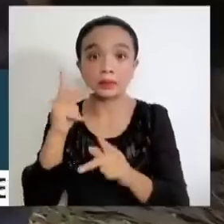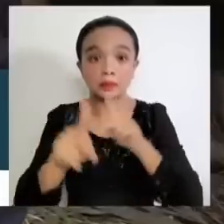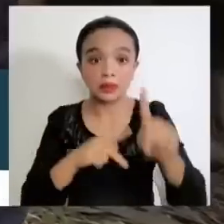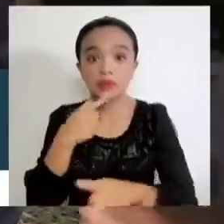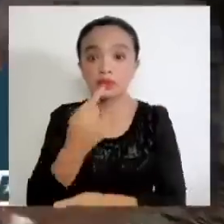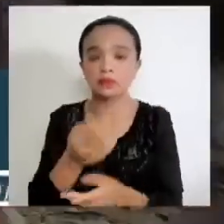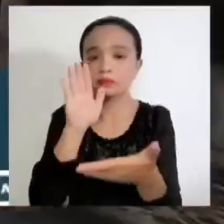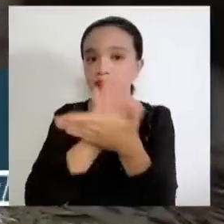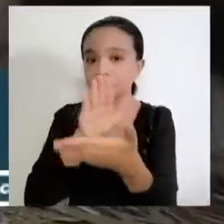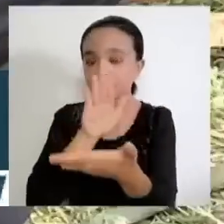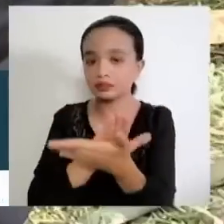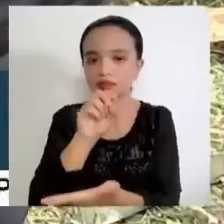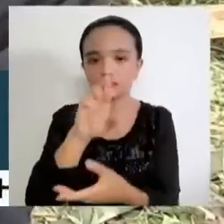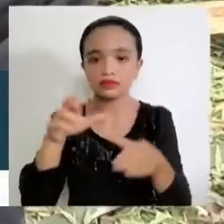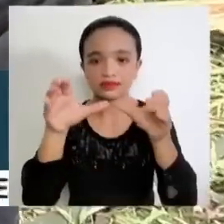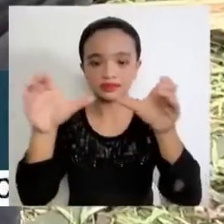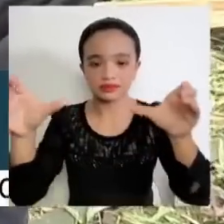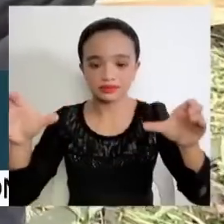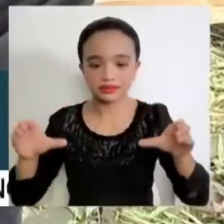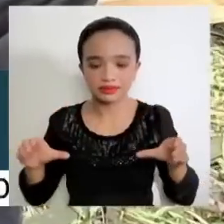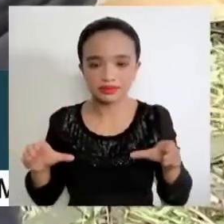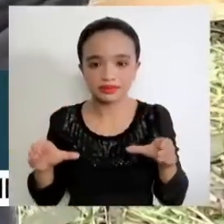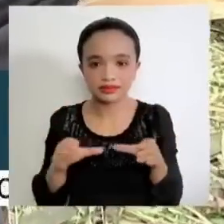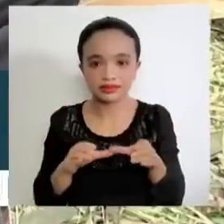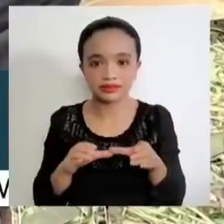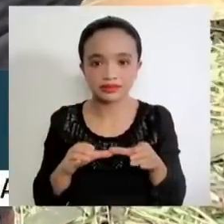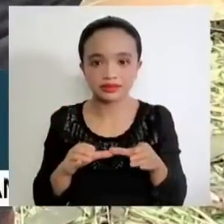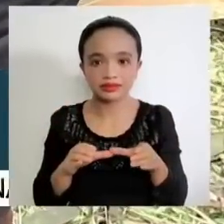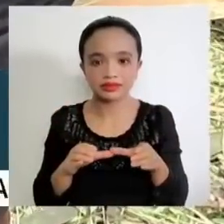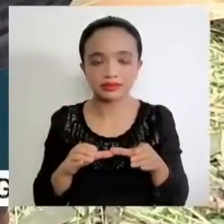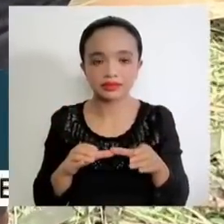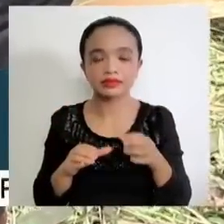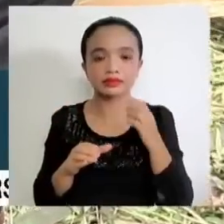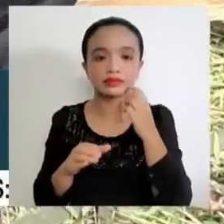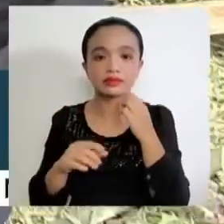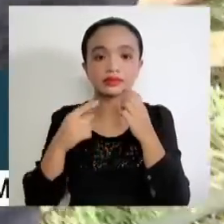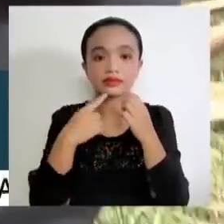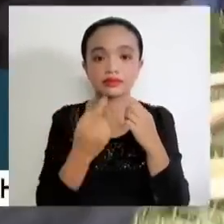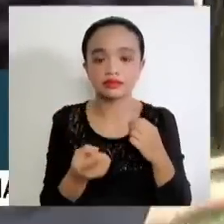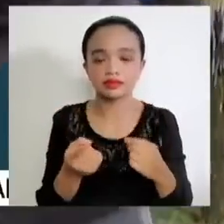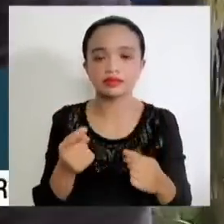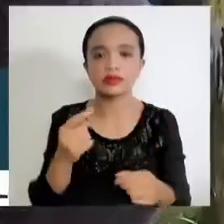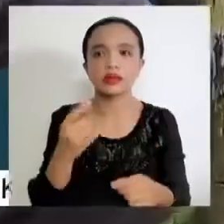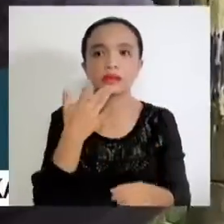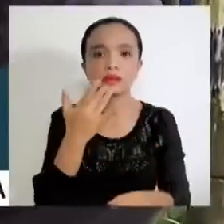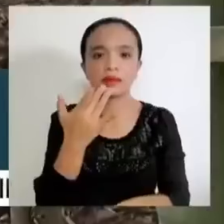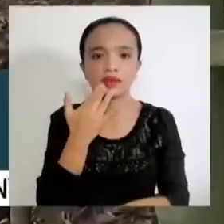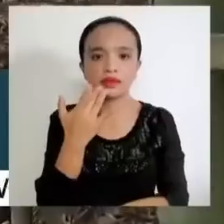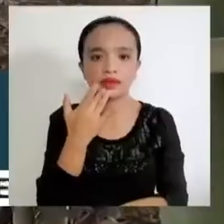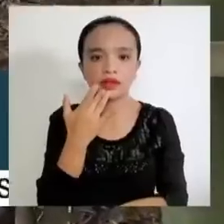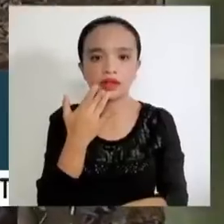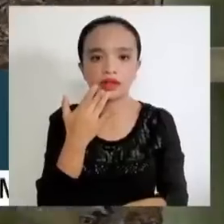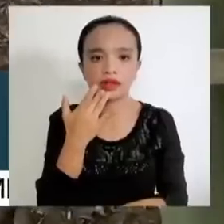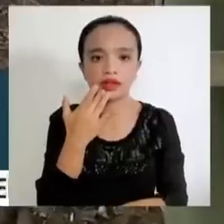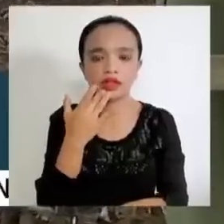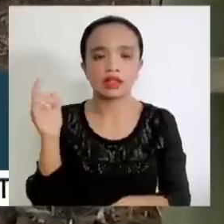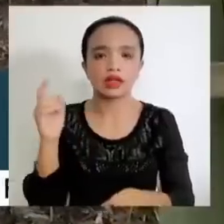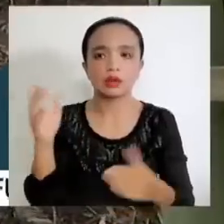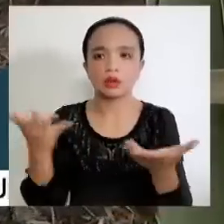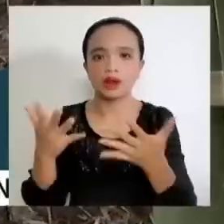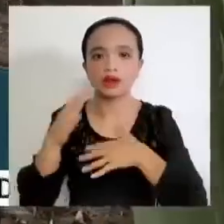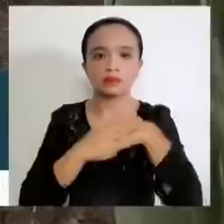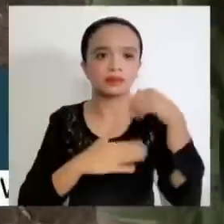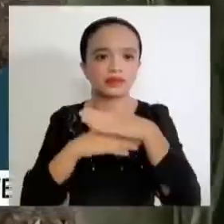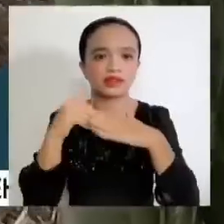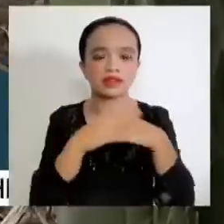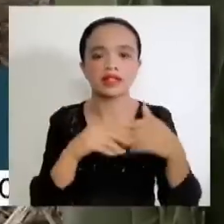schools or covered court, have opted to make shanties. Residents say they chose to make shanties because it is more comfortable compared to